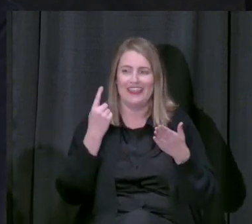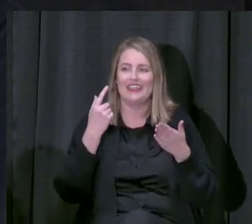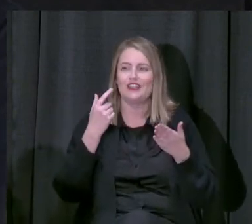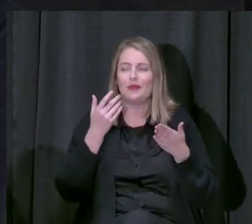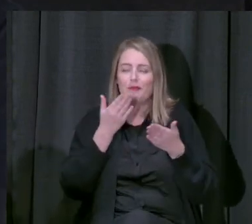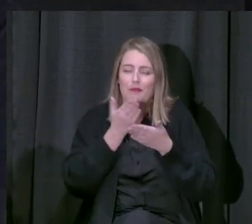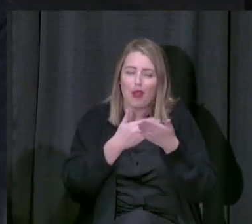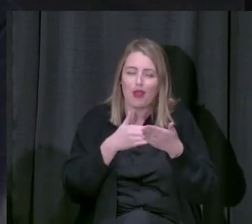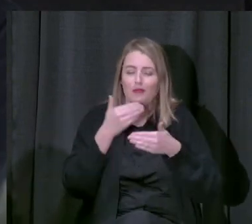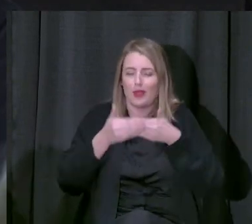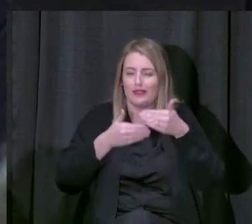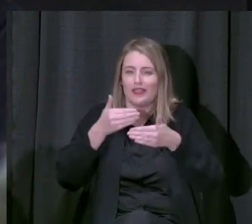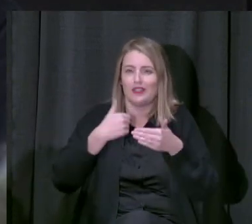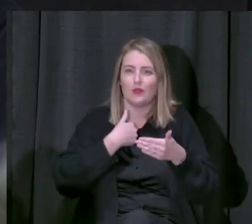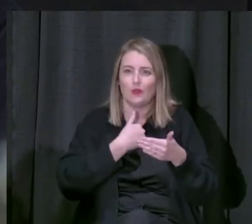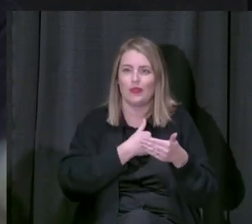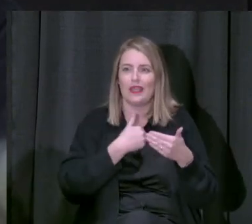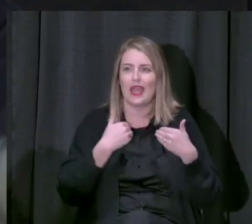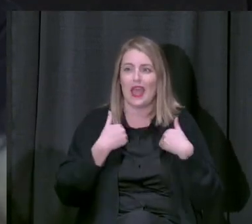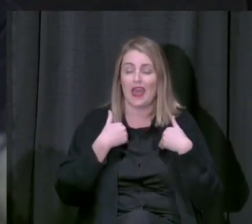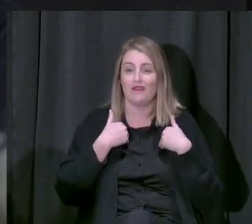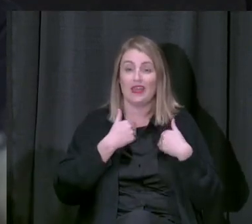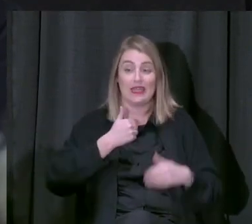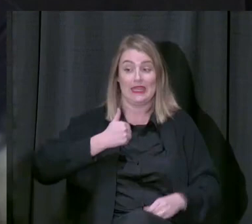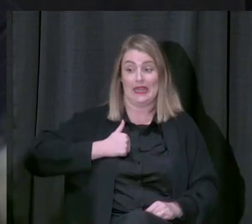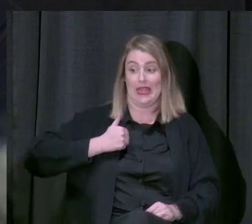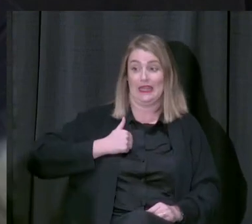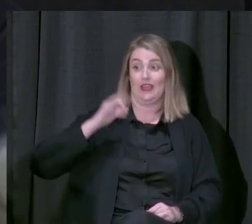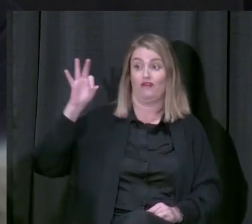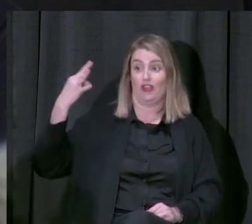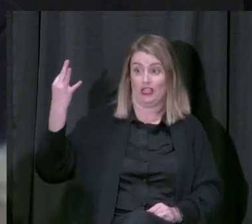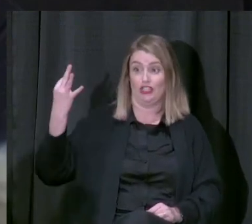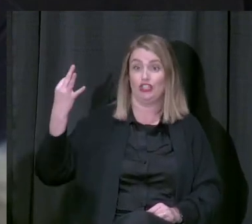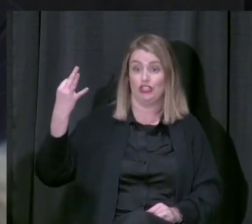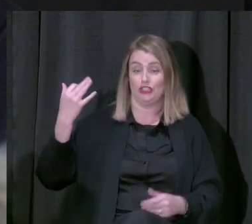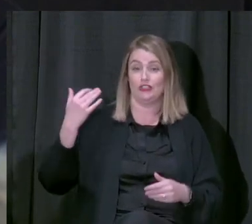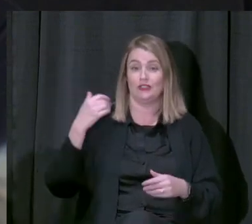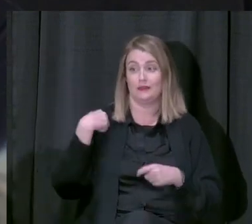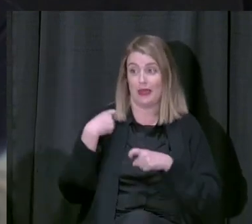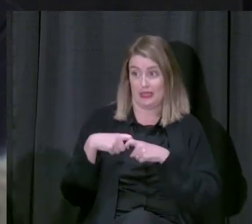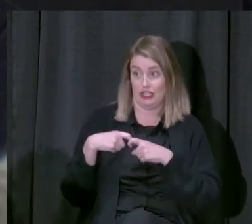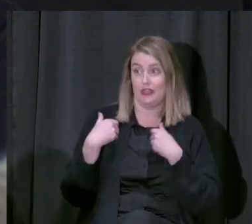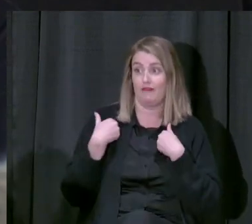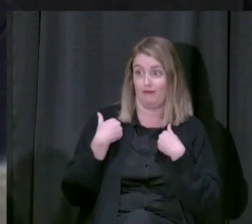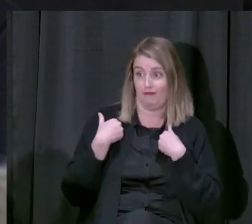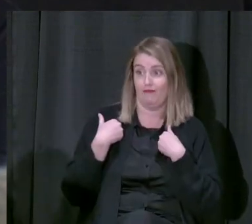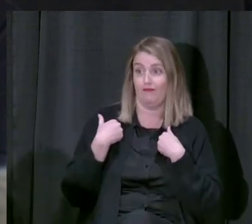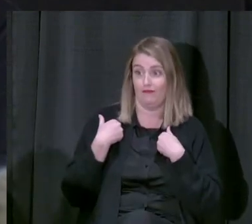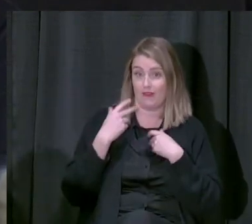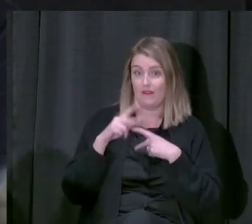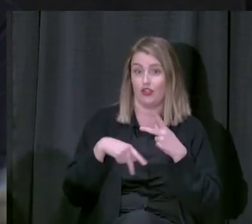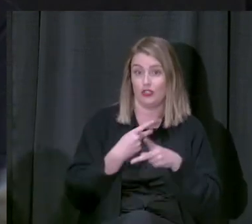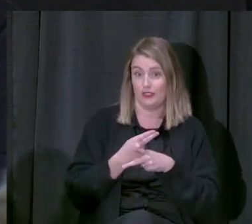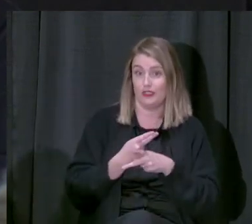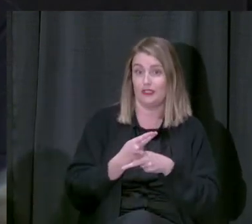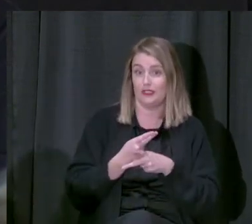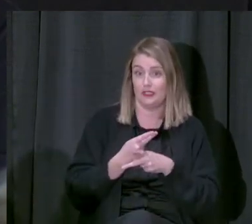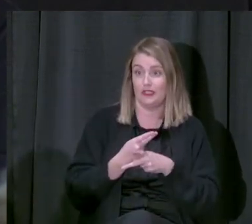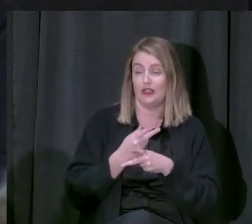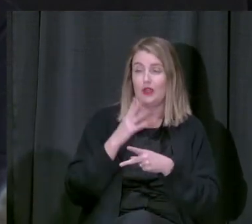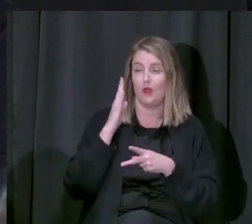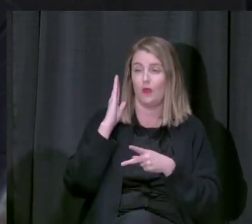of the process. We have it in Canadian French and Spanish version, and